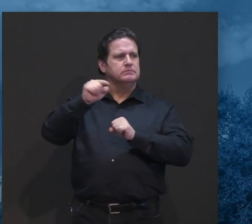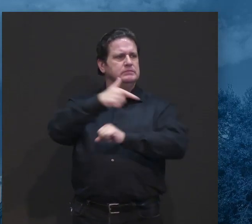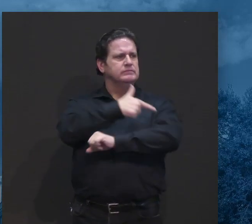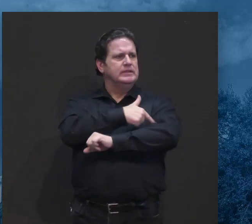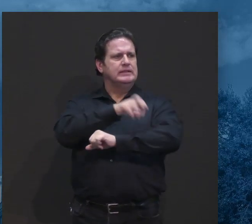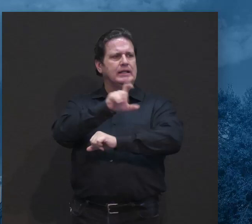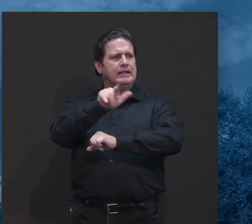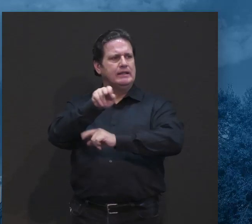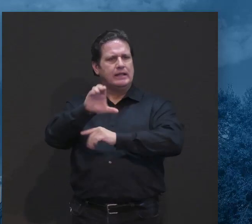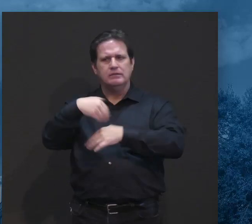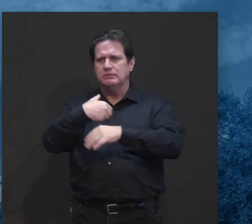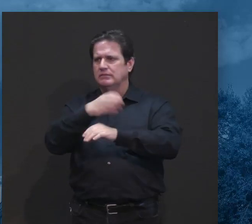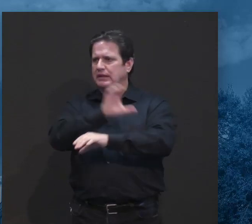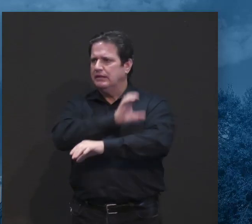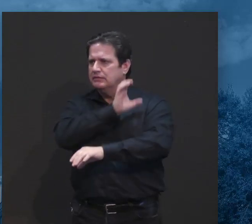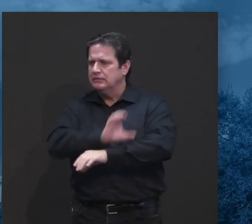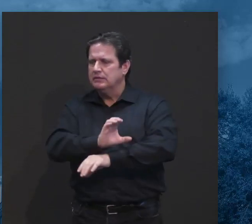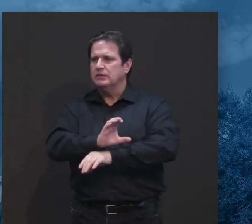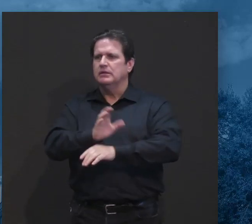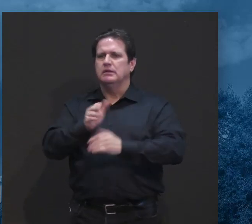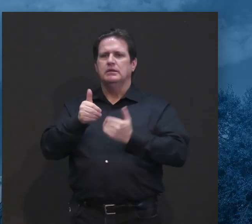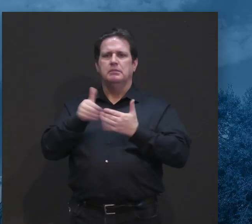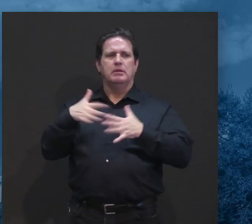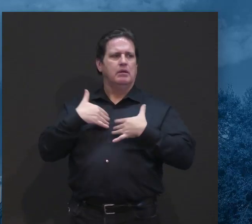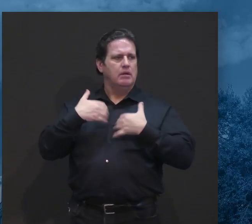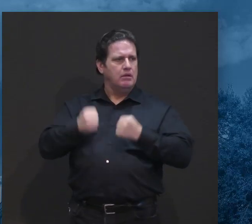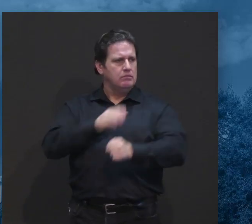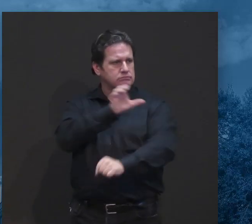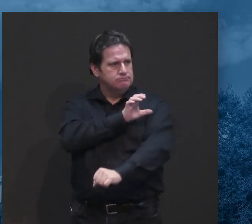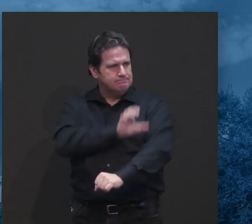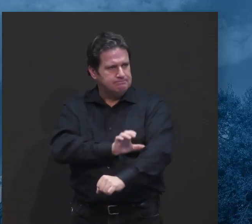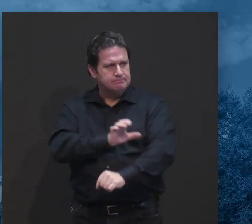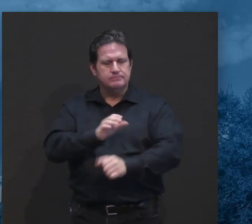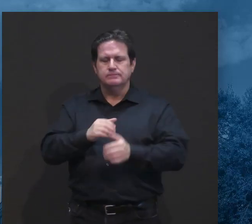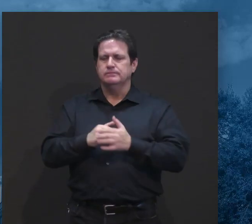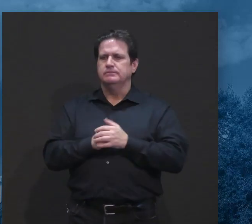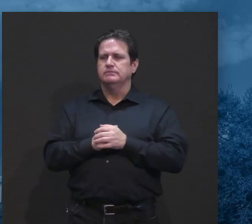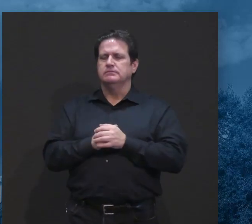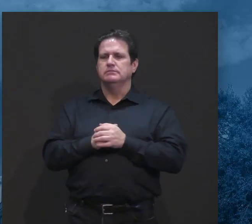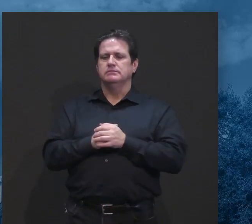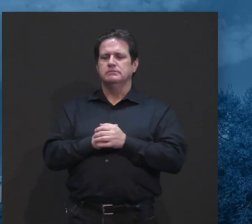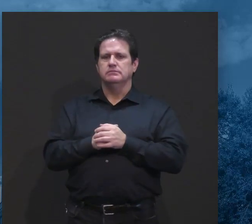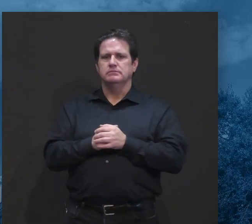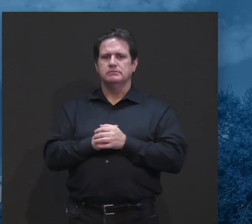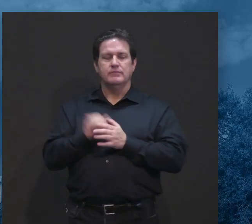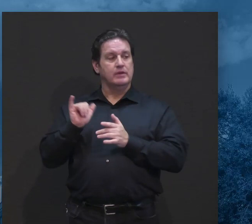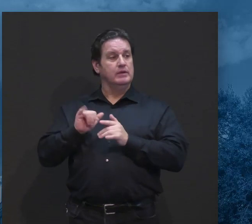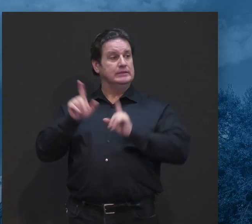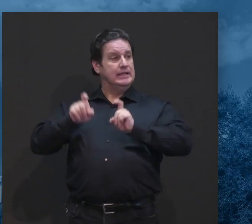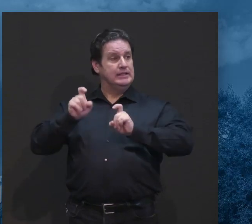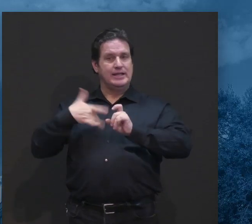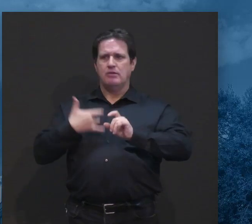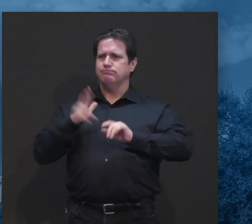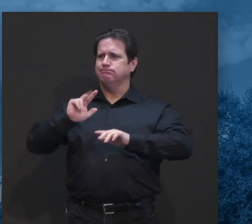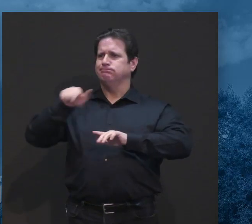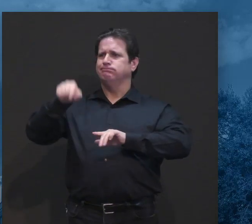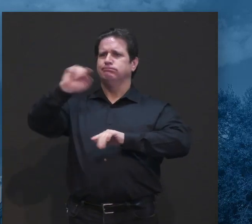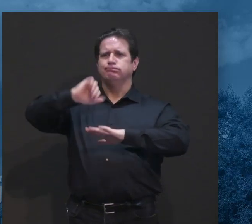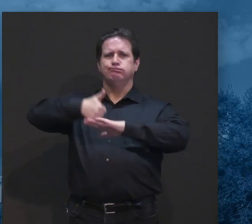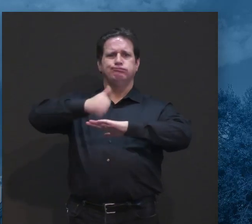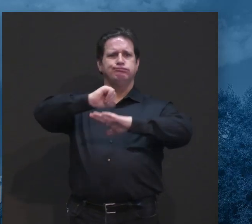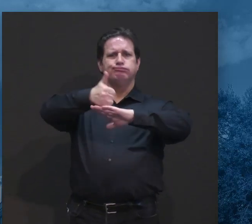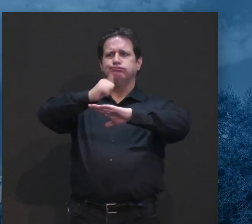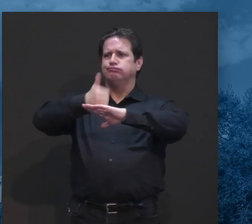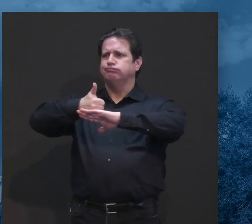vaccination clinics, if you will, some in our public health clinics, but also kind of like the big testing events now. We'll have some of those